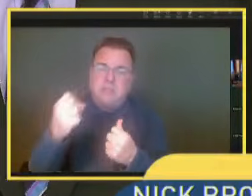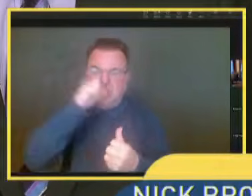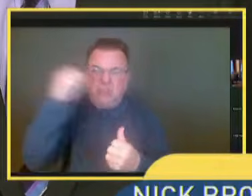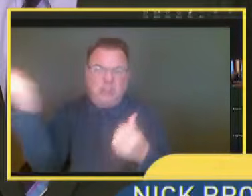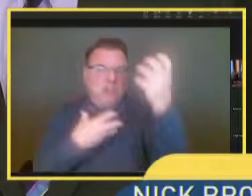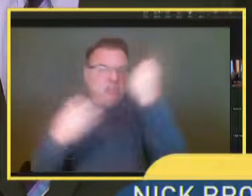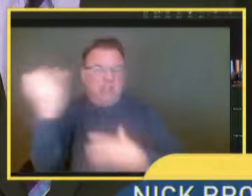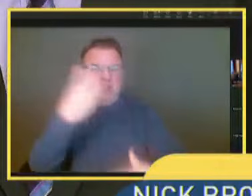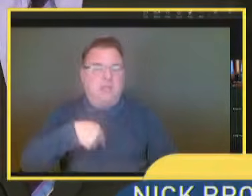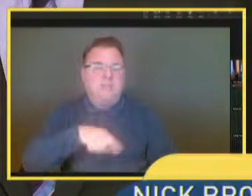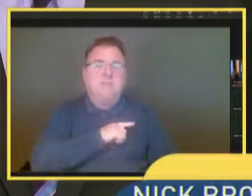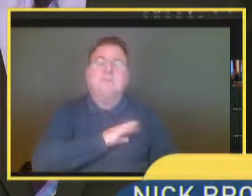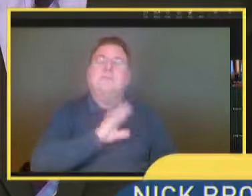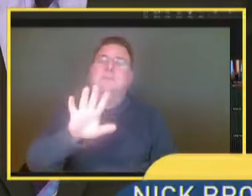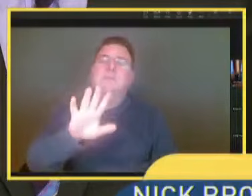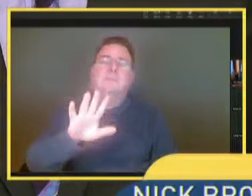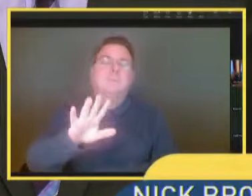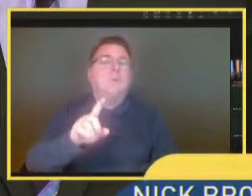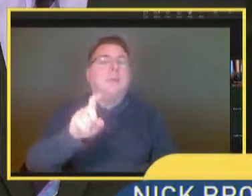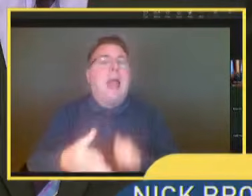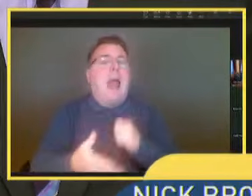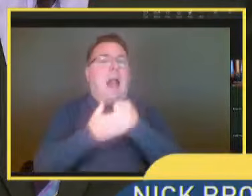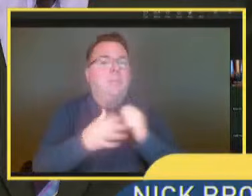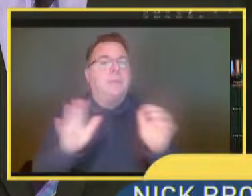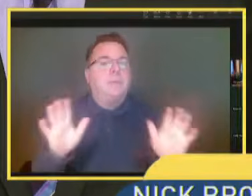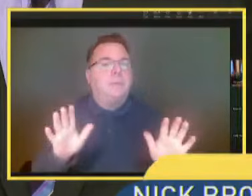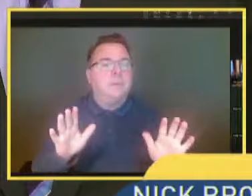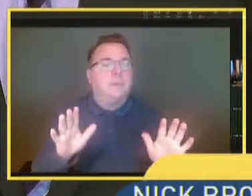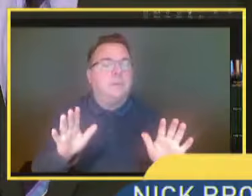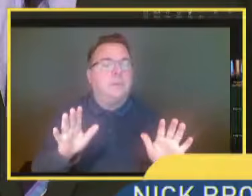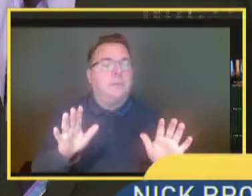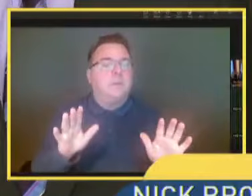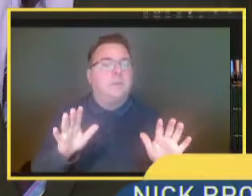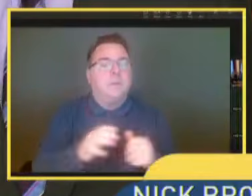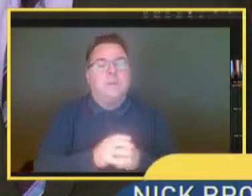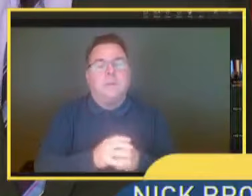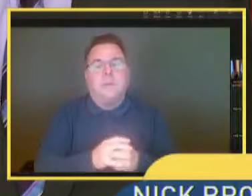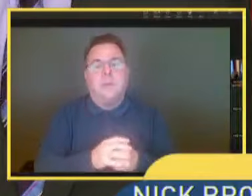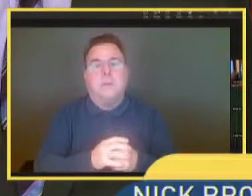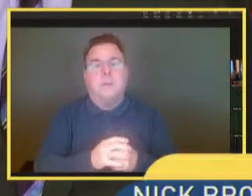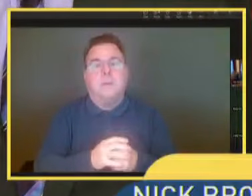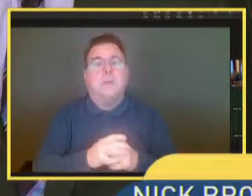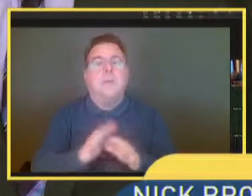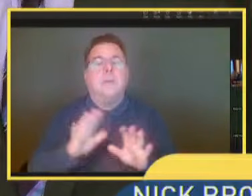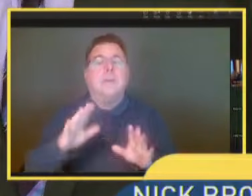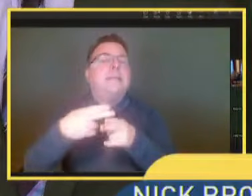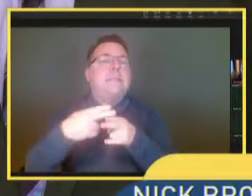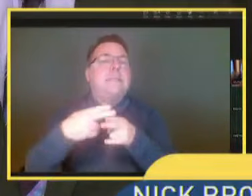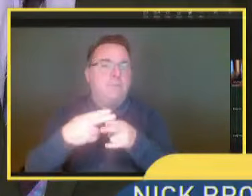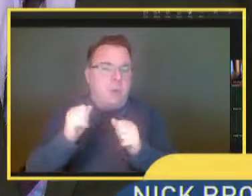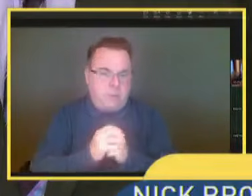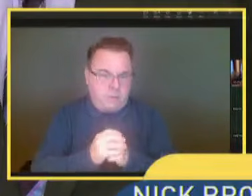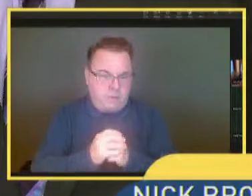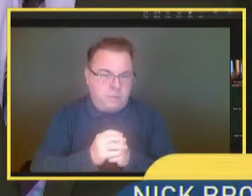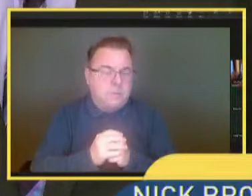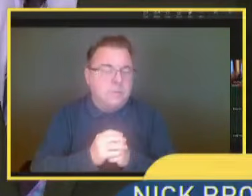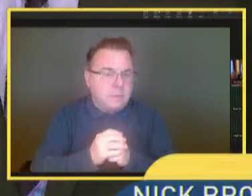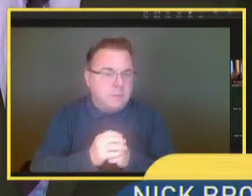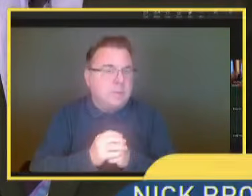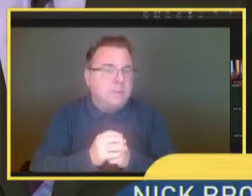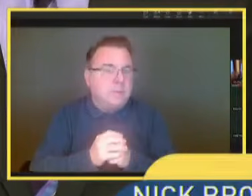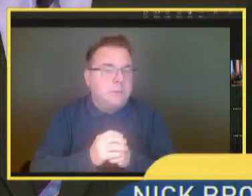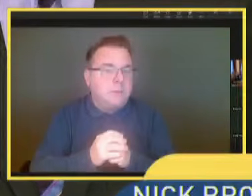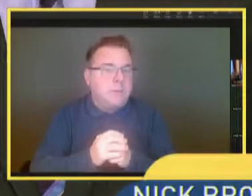public's help. We need to be people to understand that this is just a point in time in American history. We do not need to